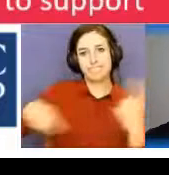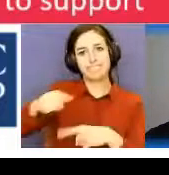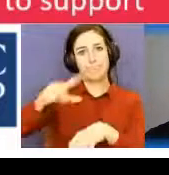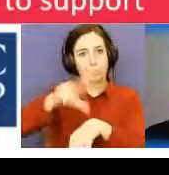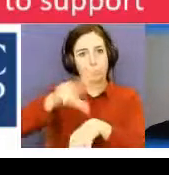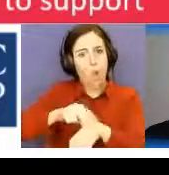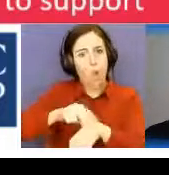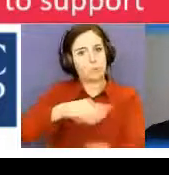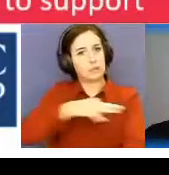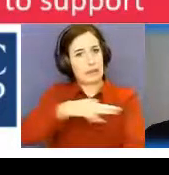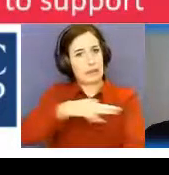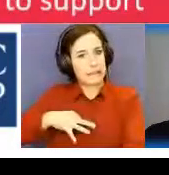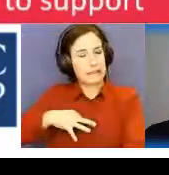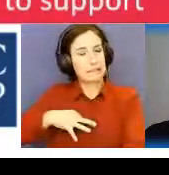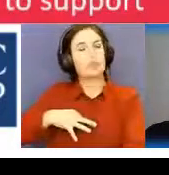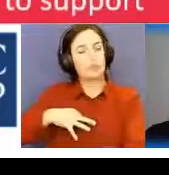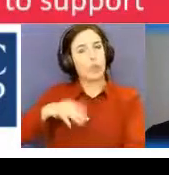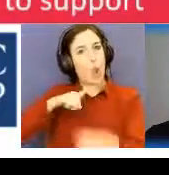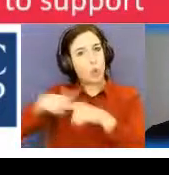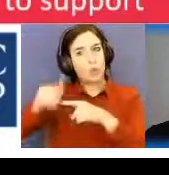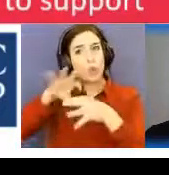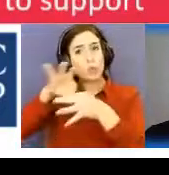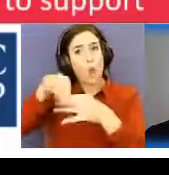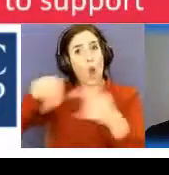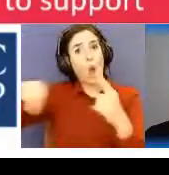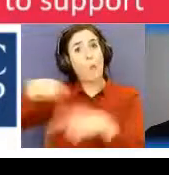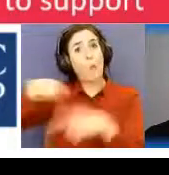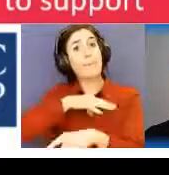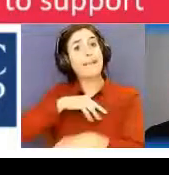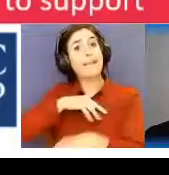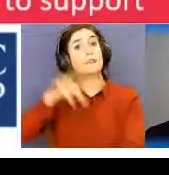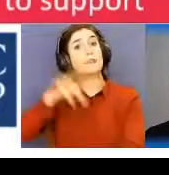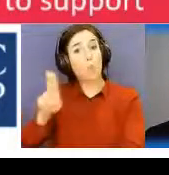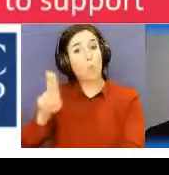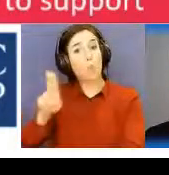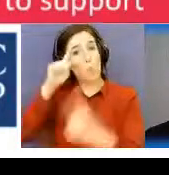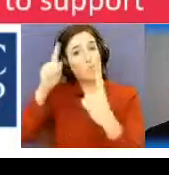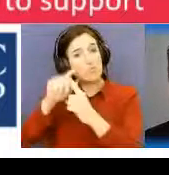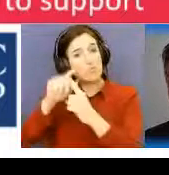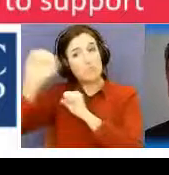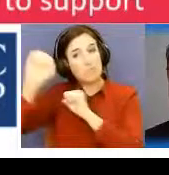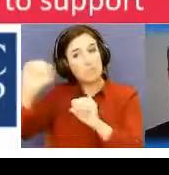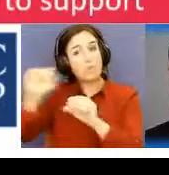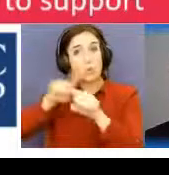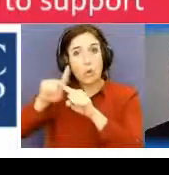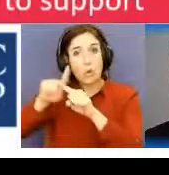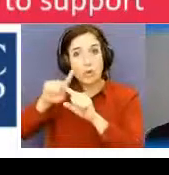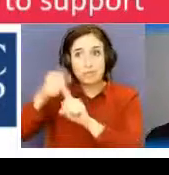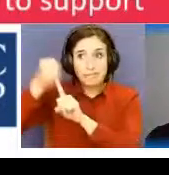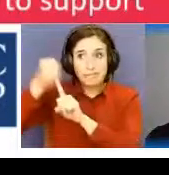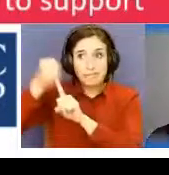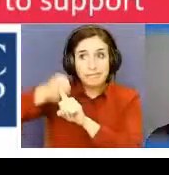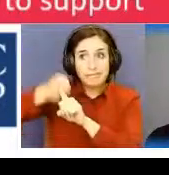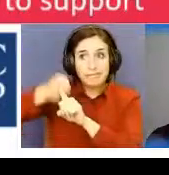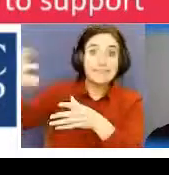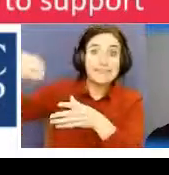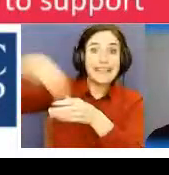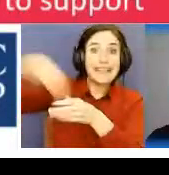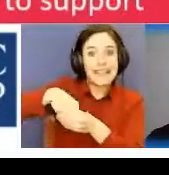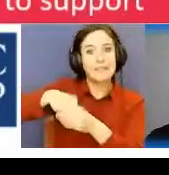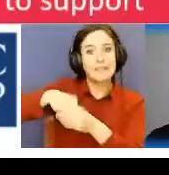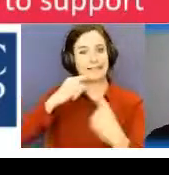with medical schools and schools of health to give tailored site-based support to embed physical activity into how they learn. And this is something we're